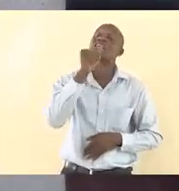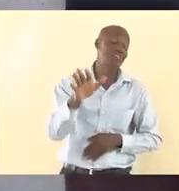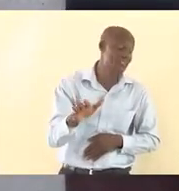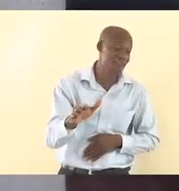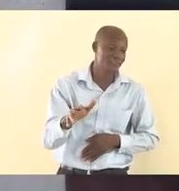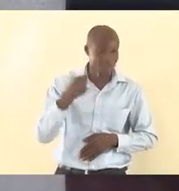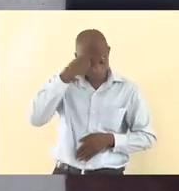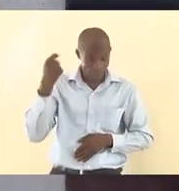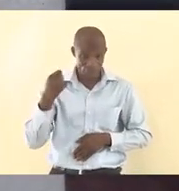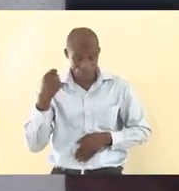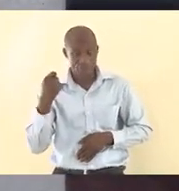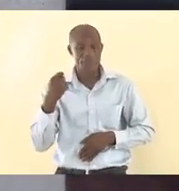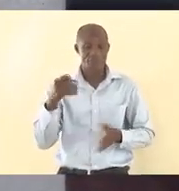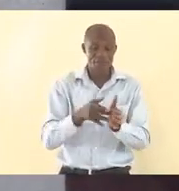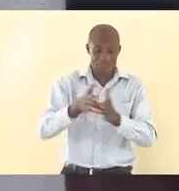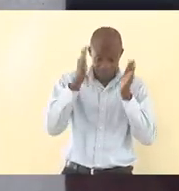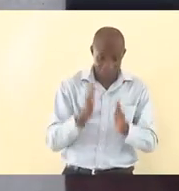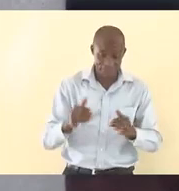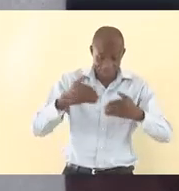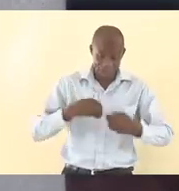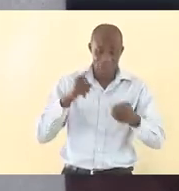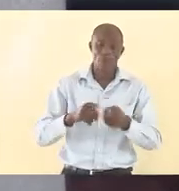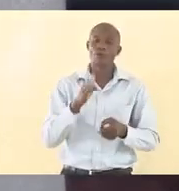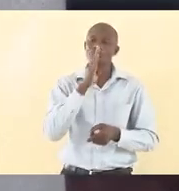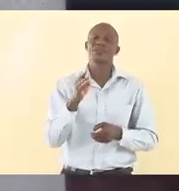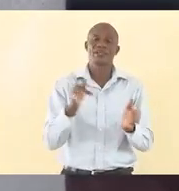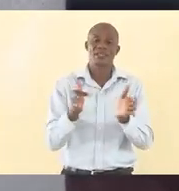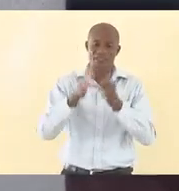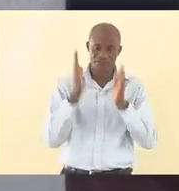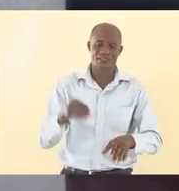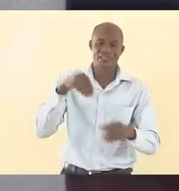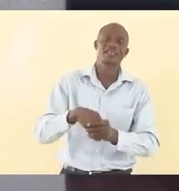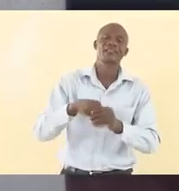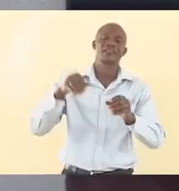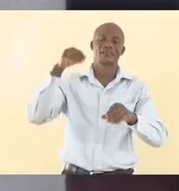Christian in community, in a particular community.